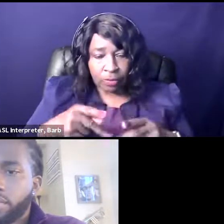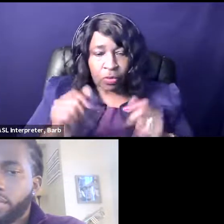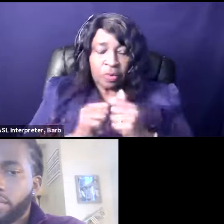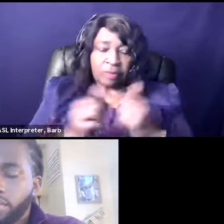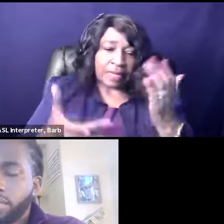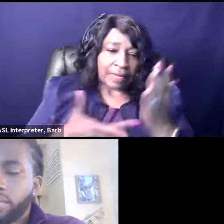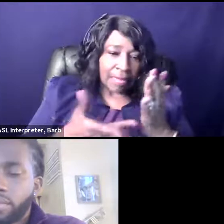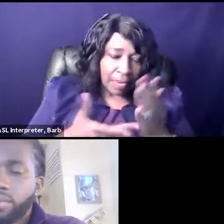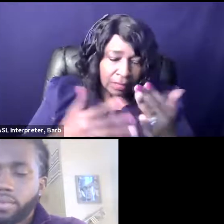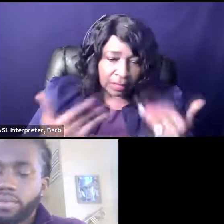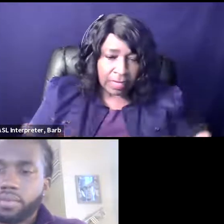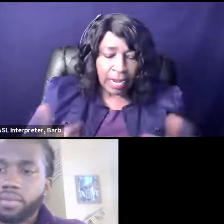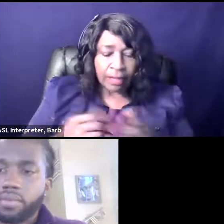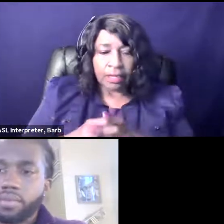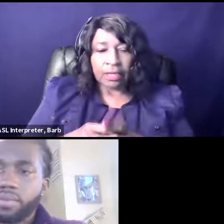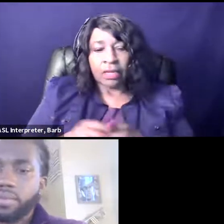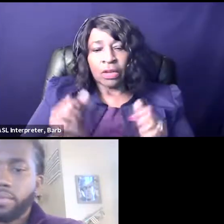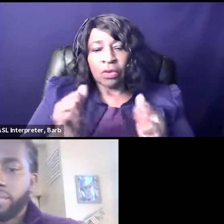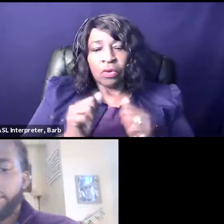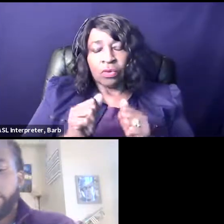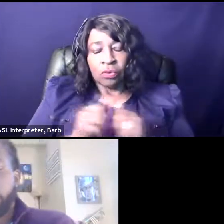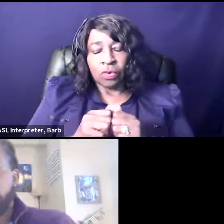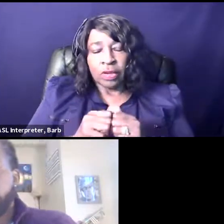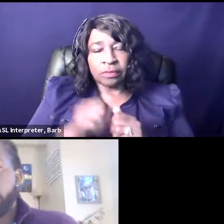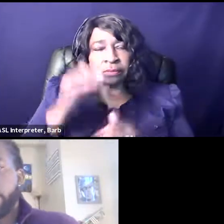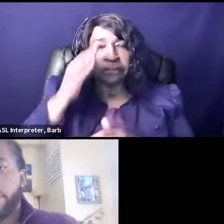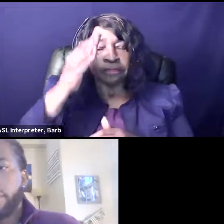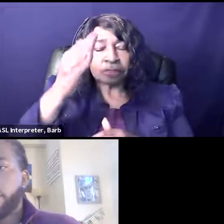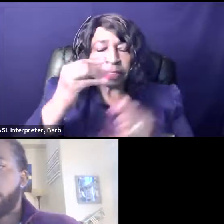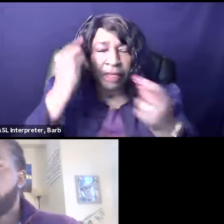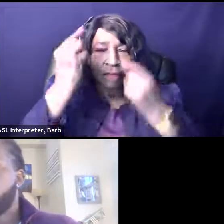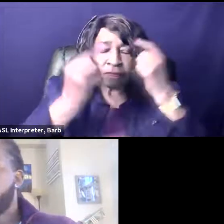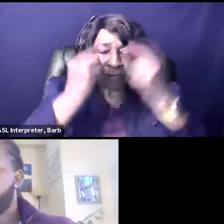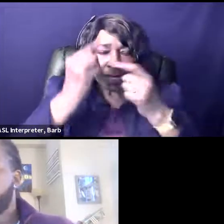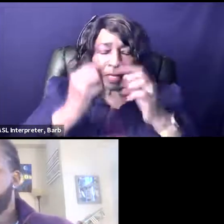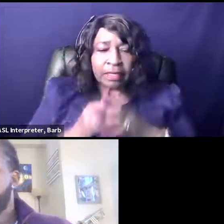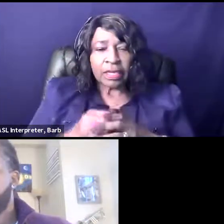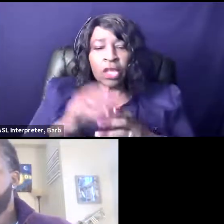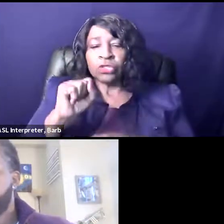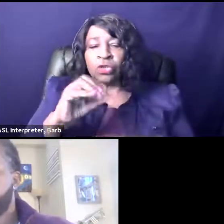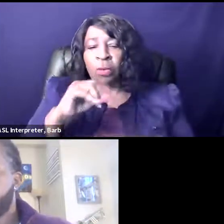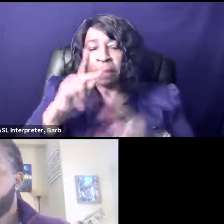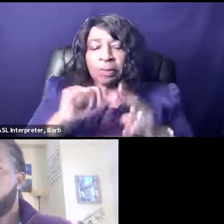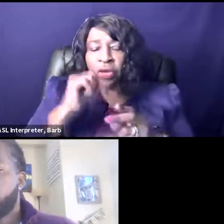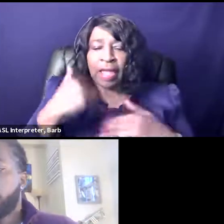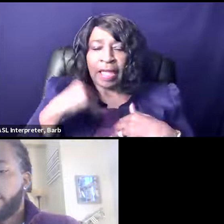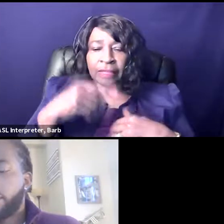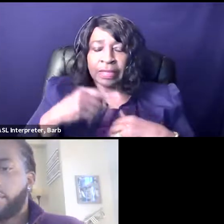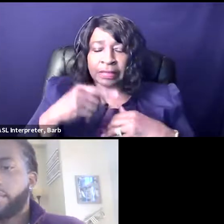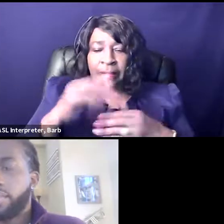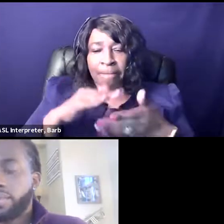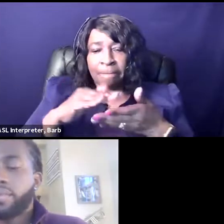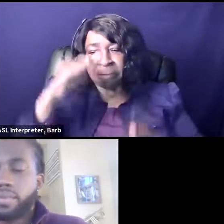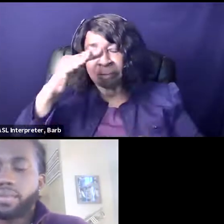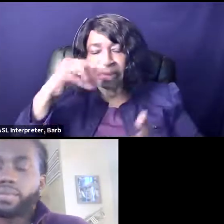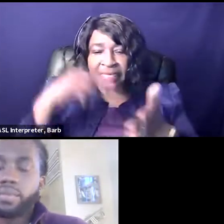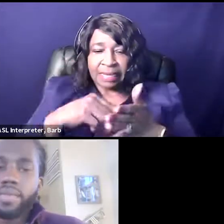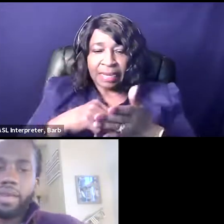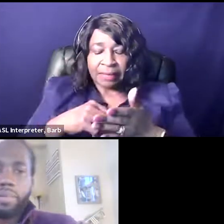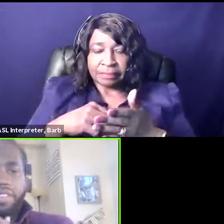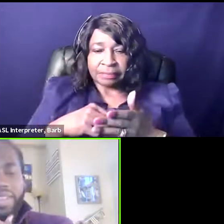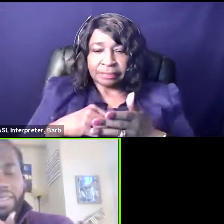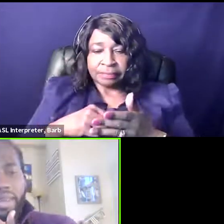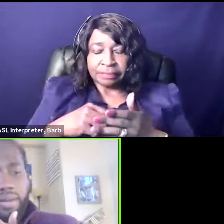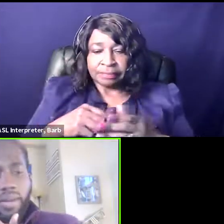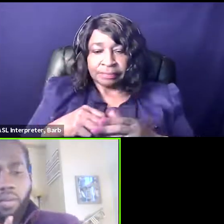technology now, with, forward thinking, progressive thinking, so people don't have this big debt hanging over them.